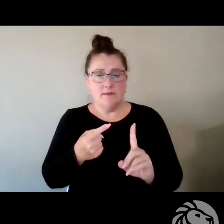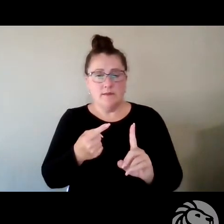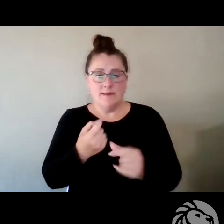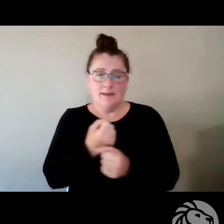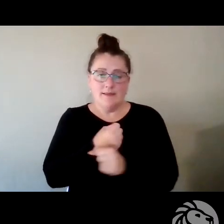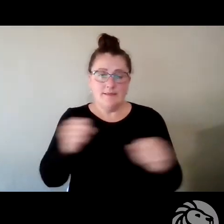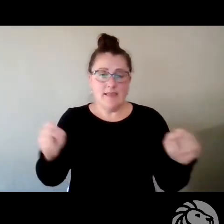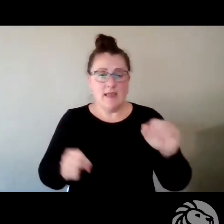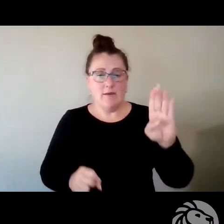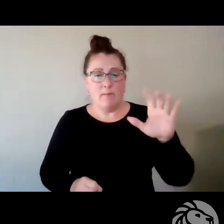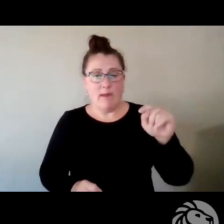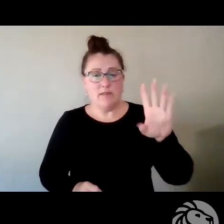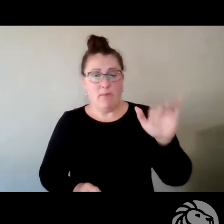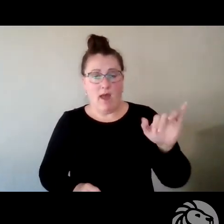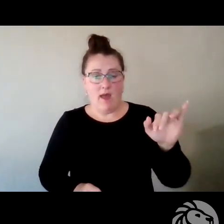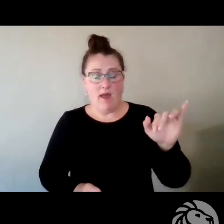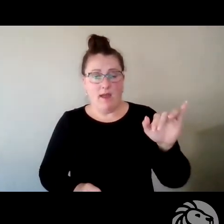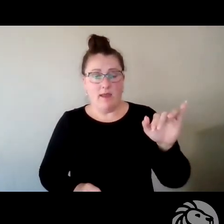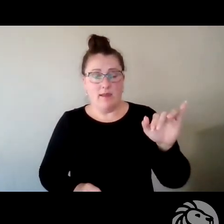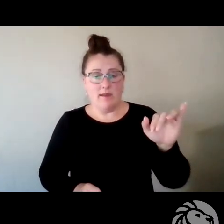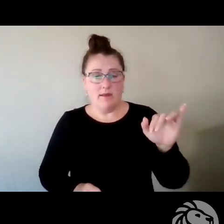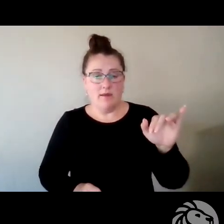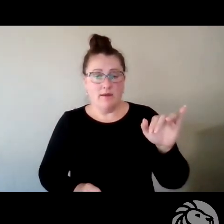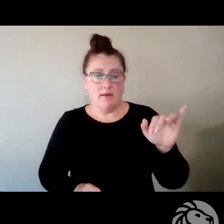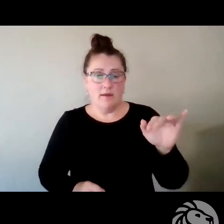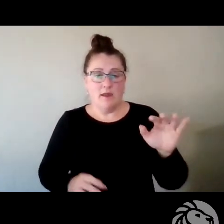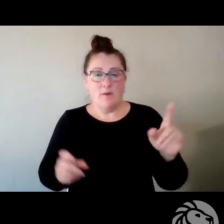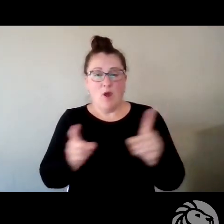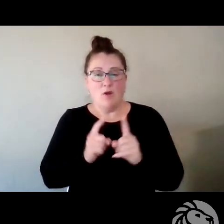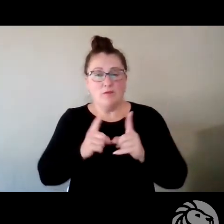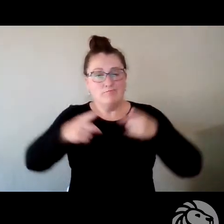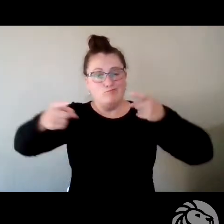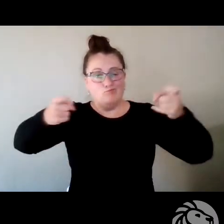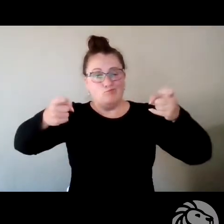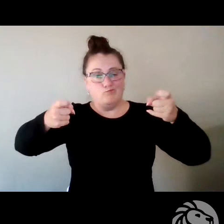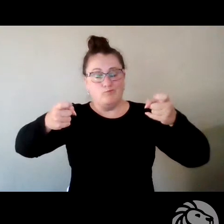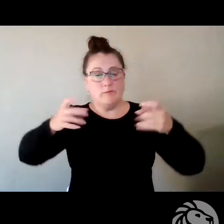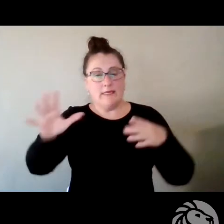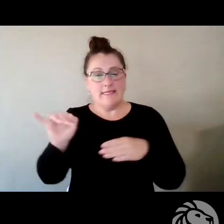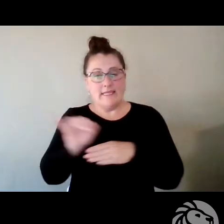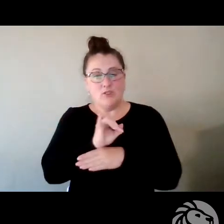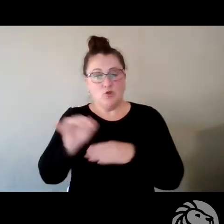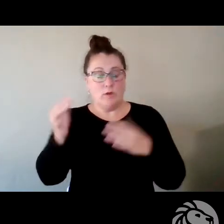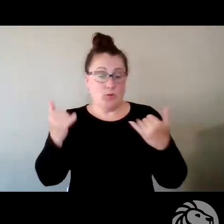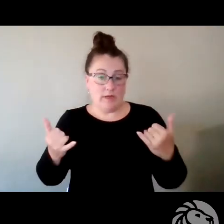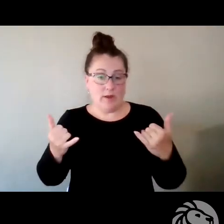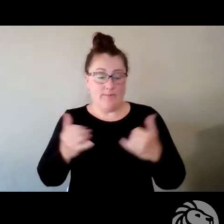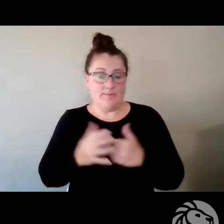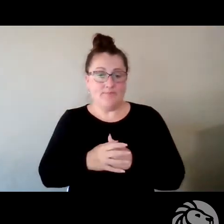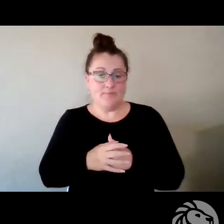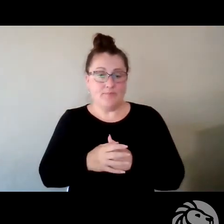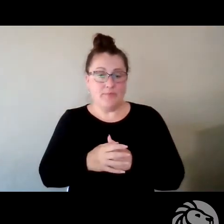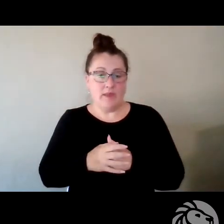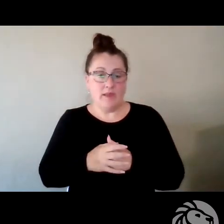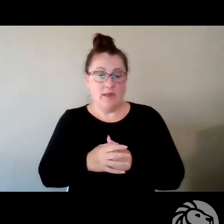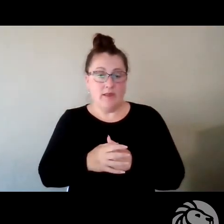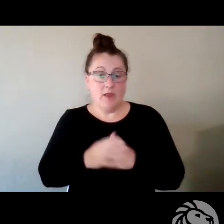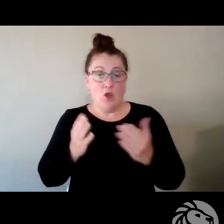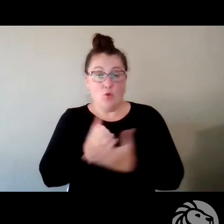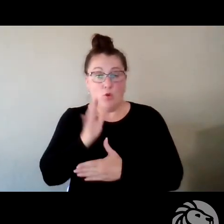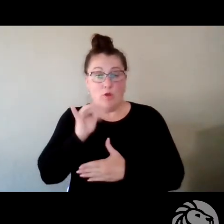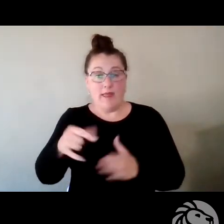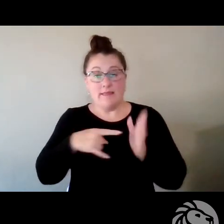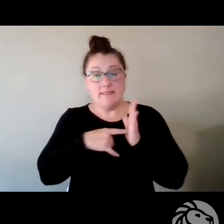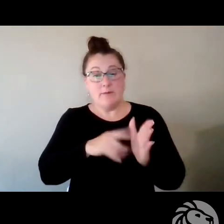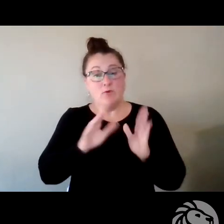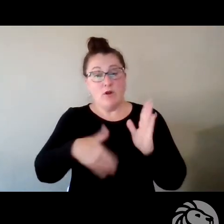Best Buy, but made it the dominant force in its industry. And in doing so, he has demonstrated